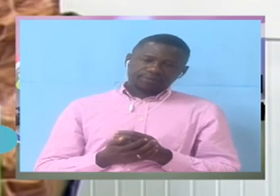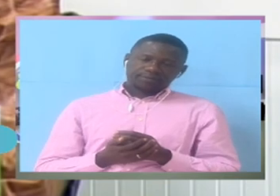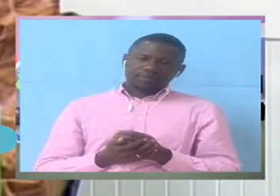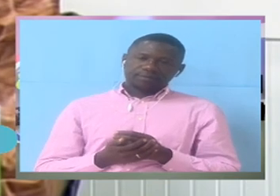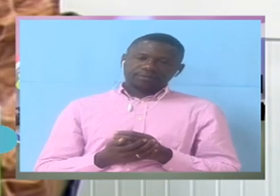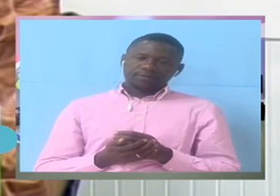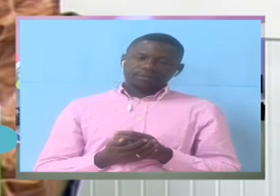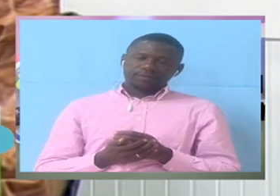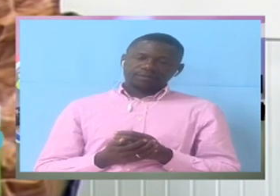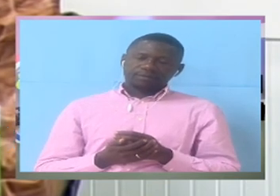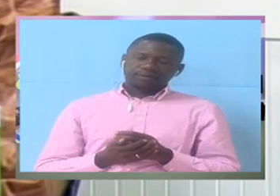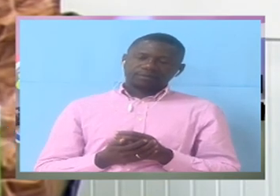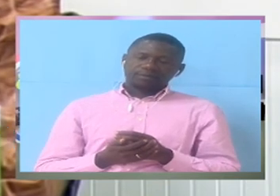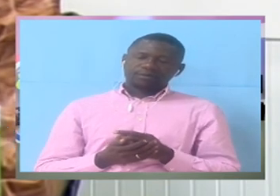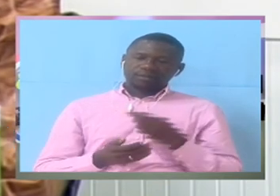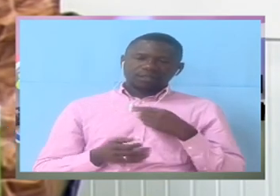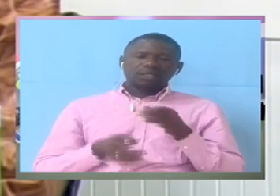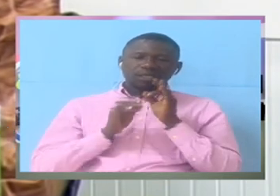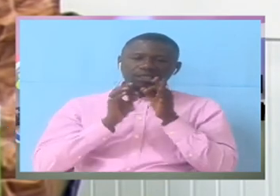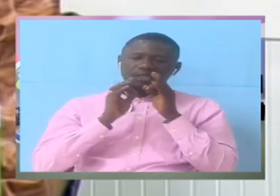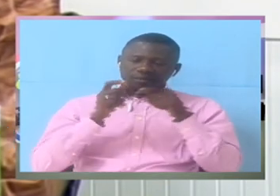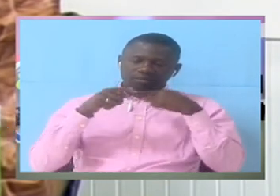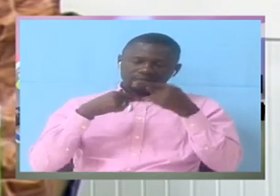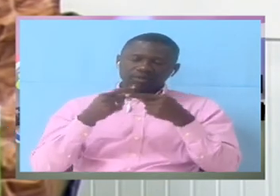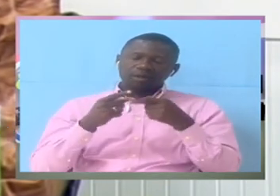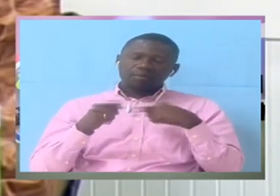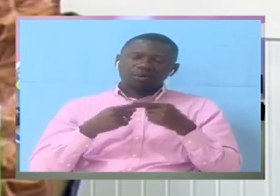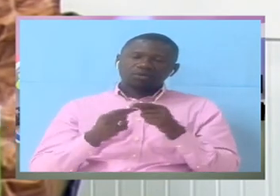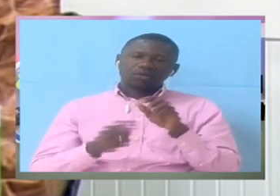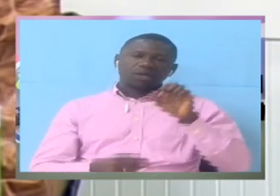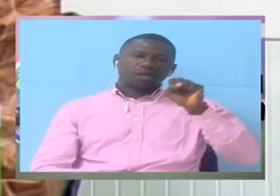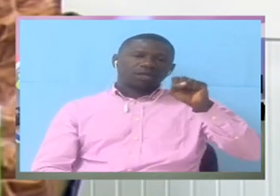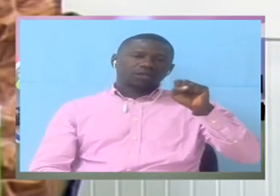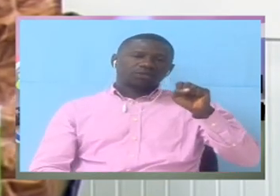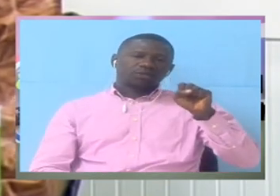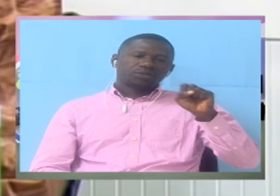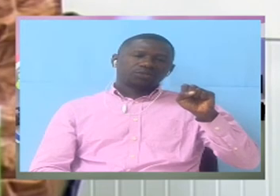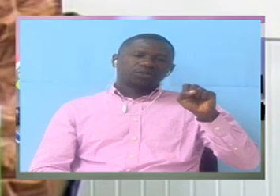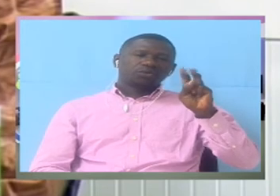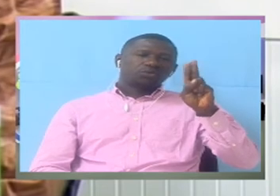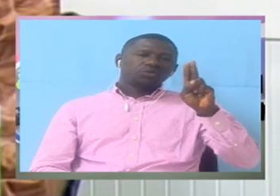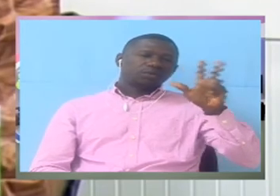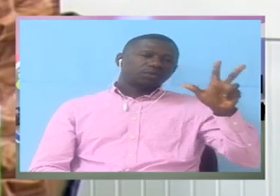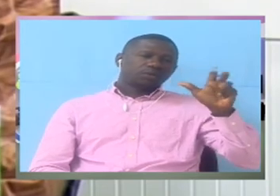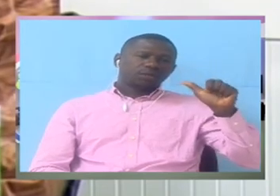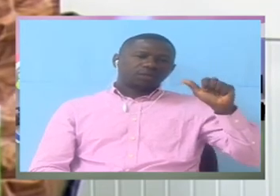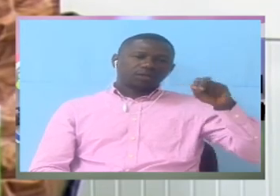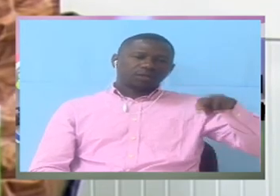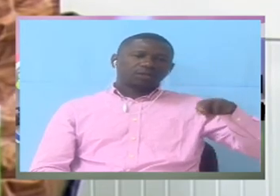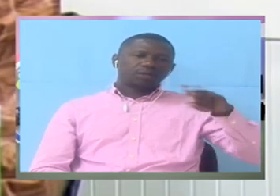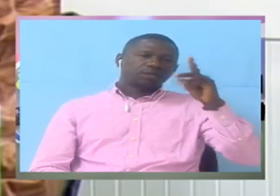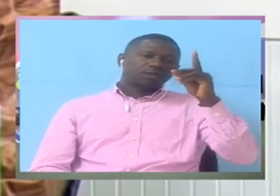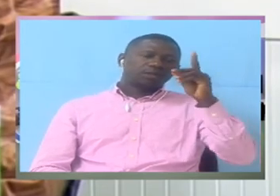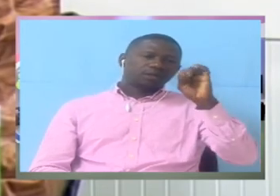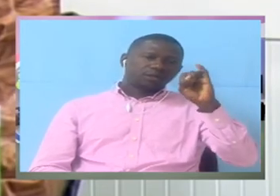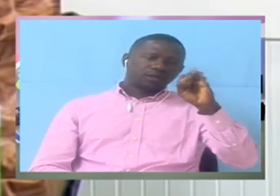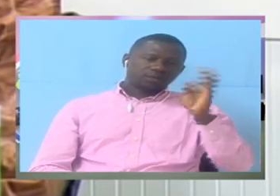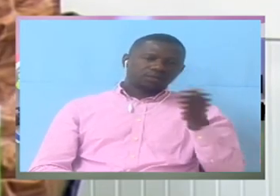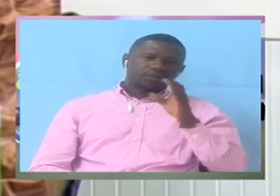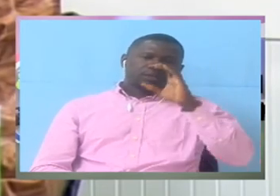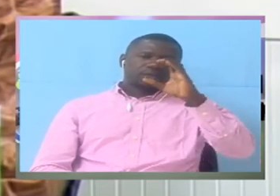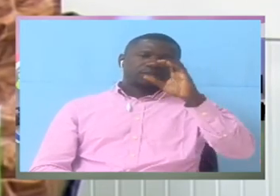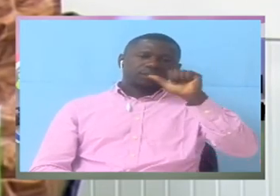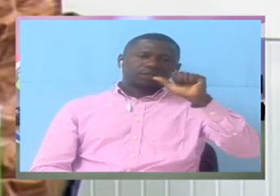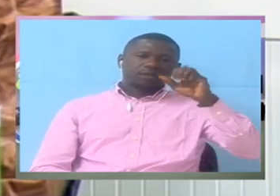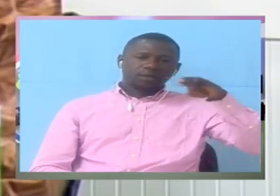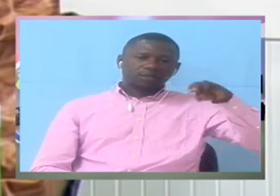kamara. He told me suwandi kamara. Ola nata ya ko ye modole be Ivory